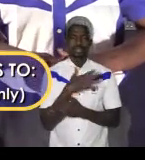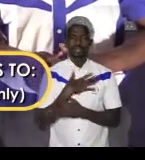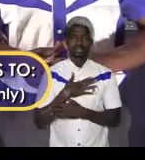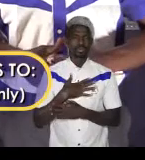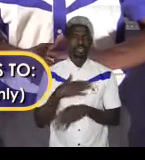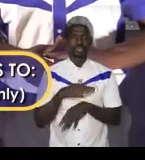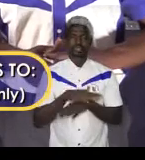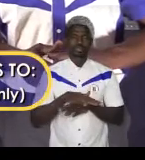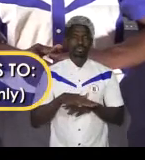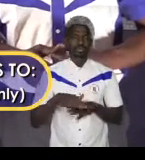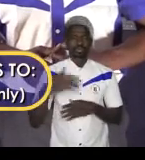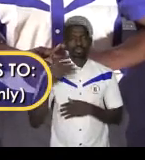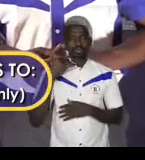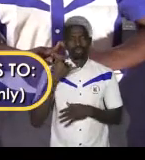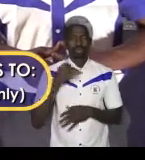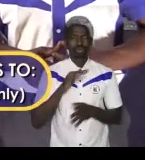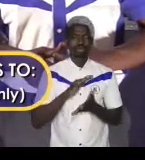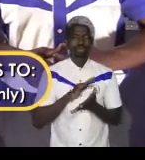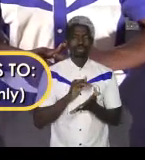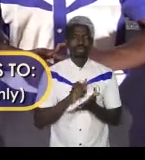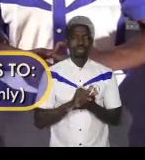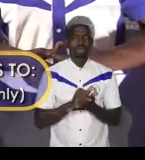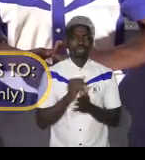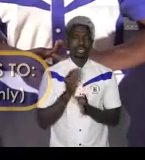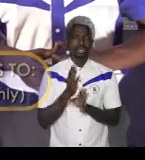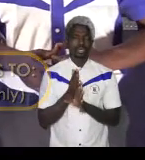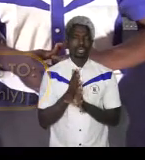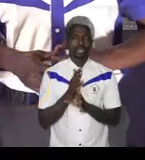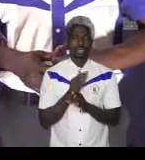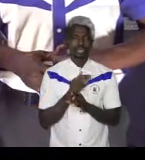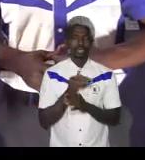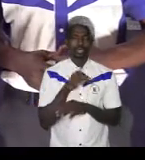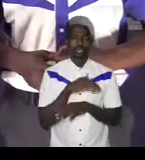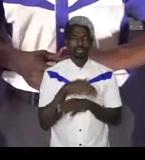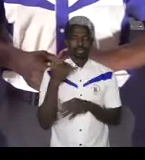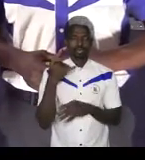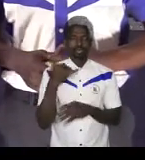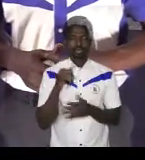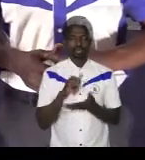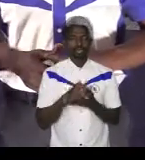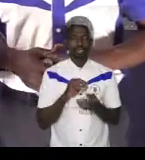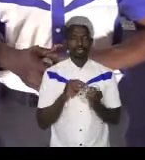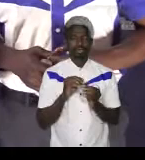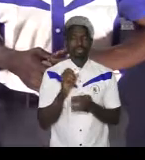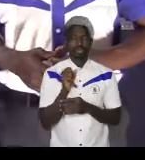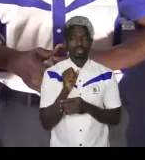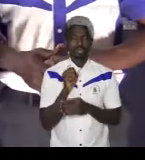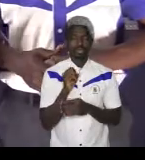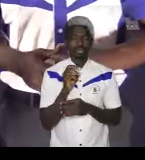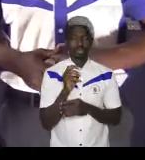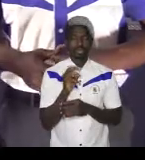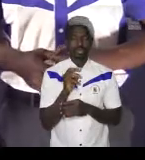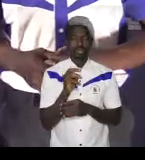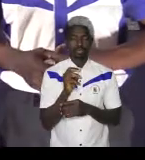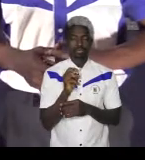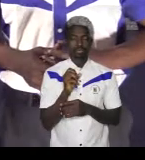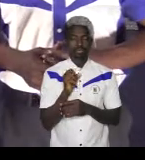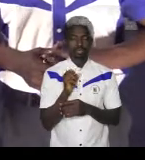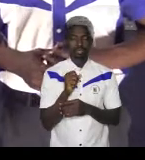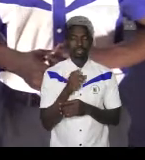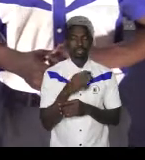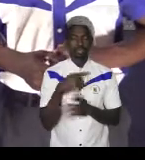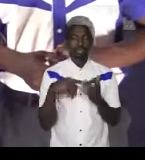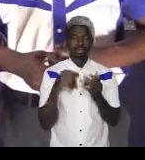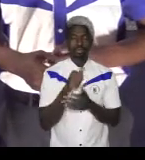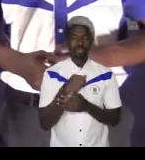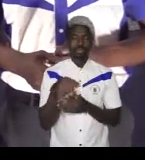5663. Please do not call that line. Do not call that number. SMS and WhatsApp messages only. And when you